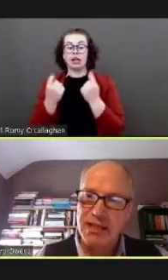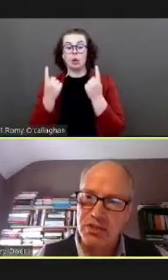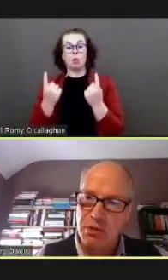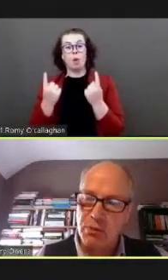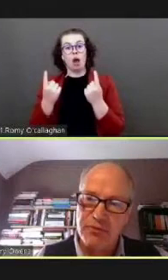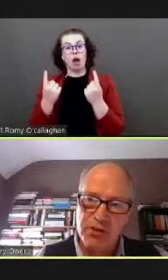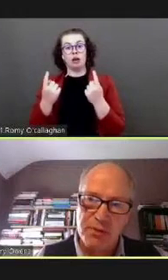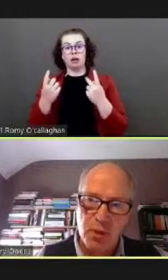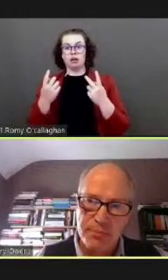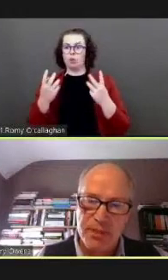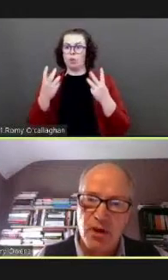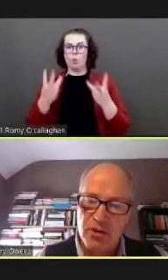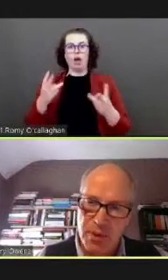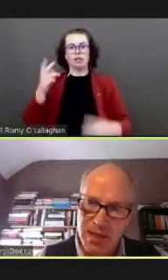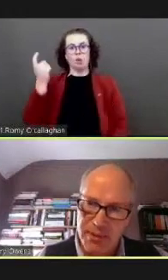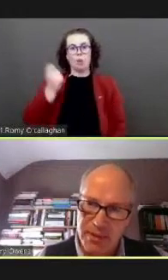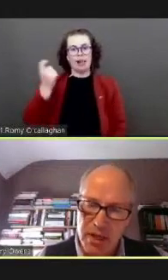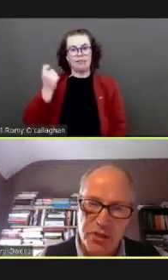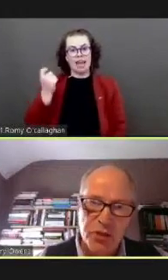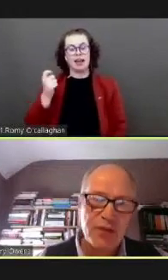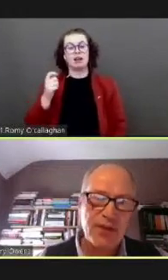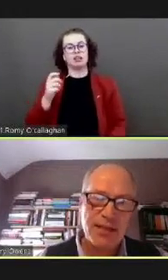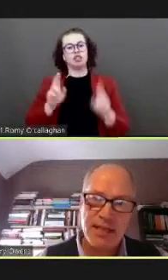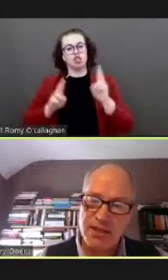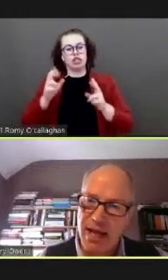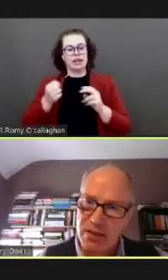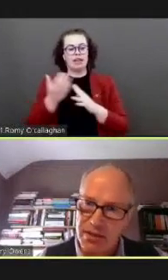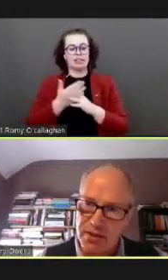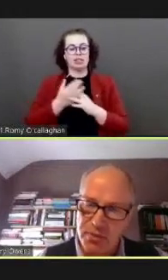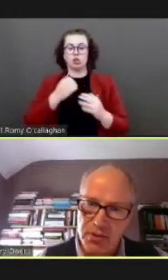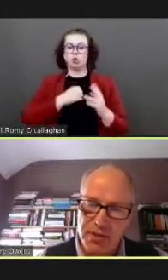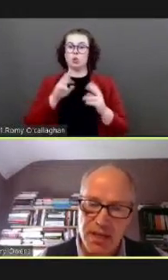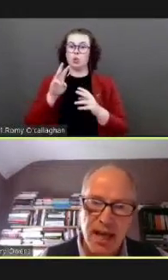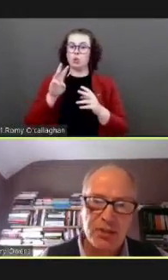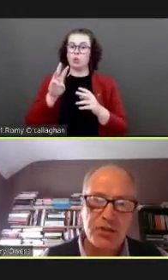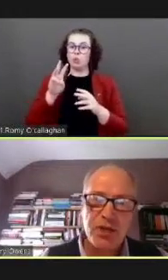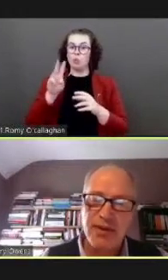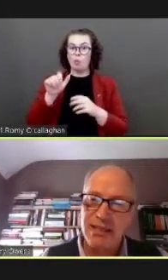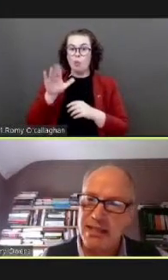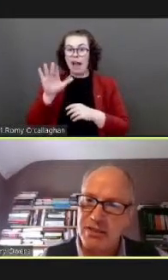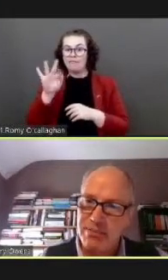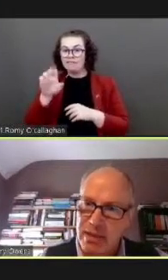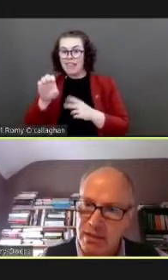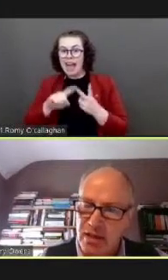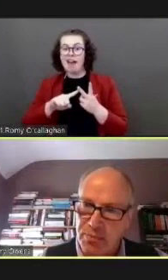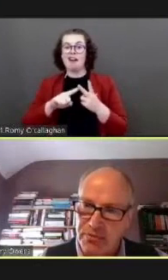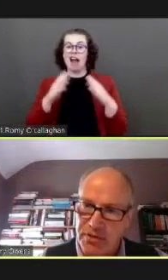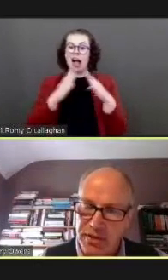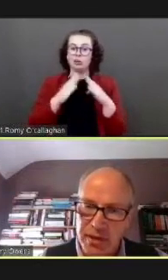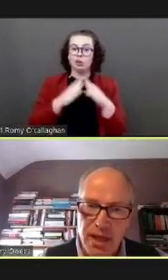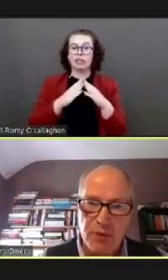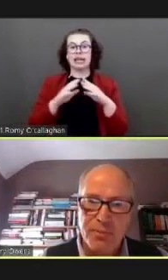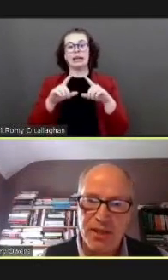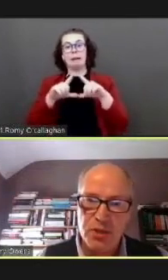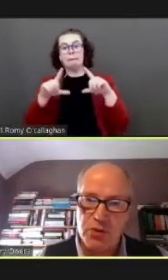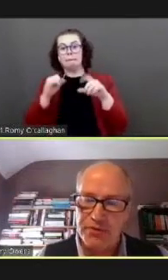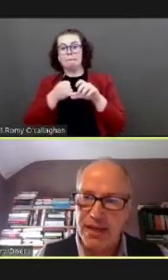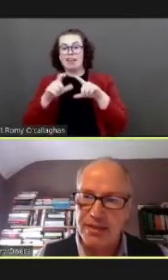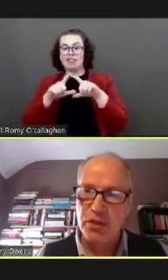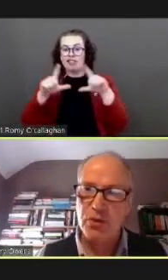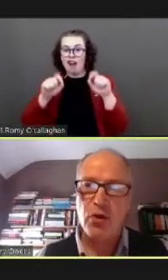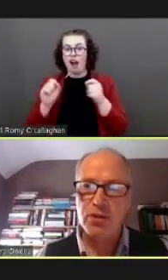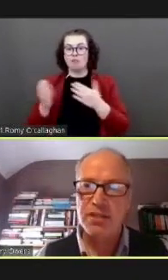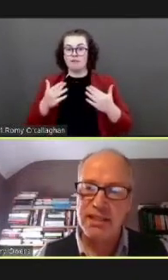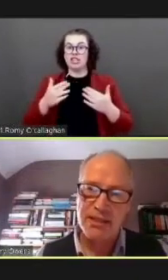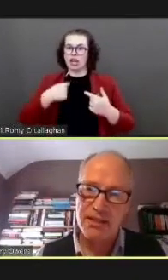should have access to a welfare appointment or payment, should have access to housing supports, and should have access to medical card provision. And we make sure